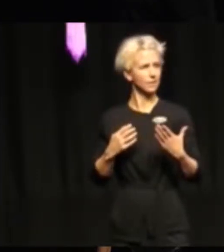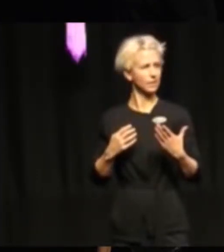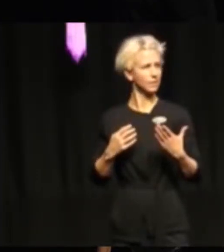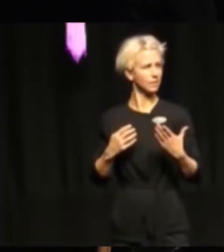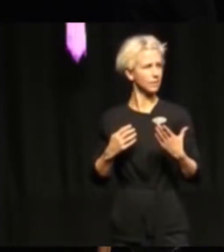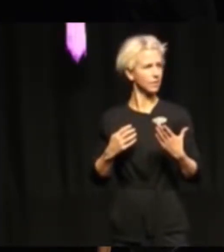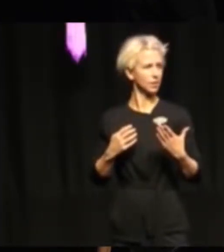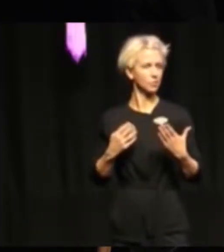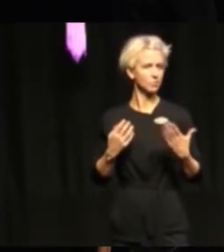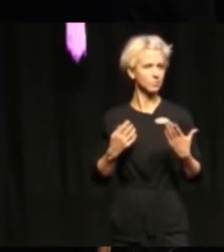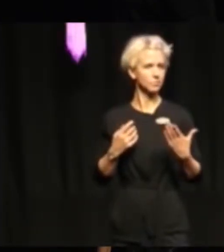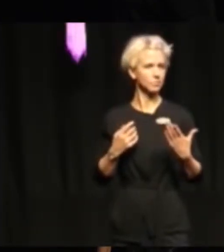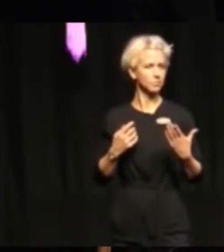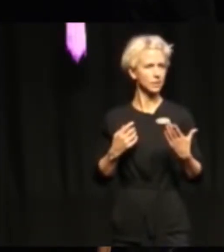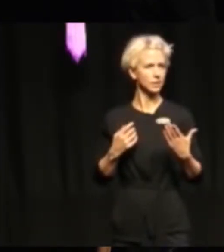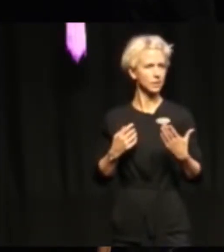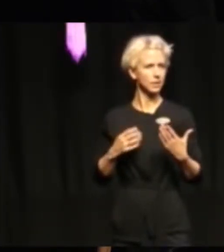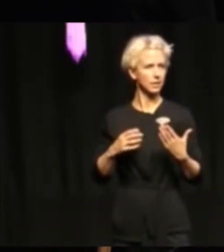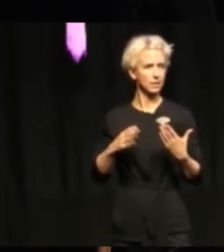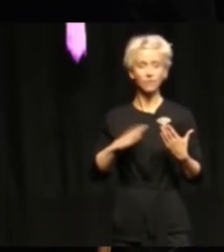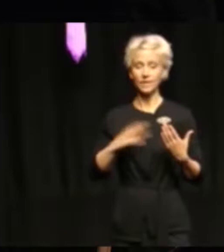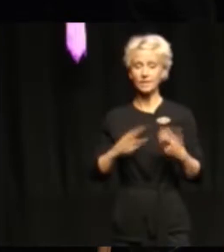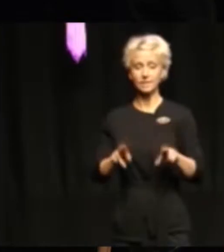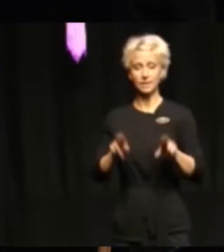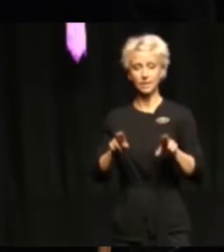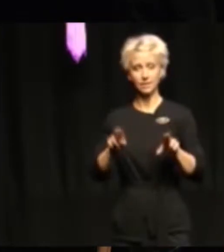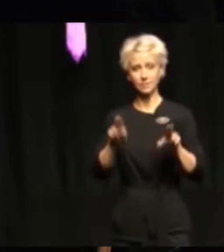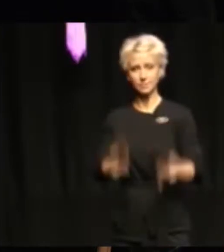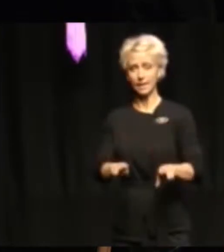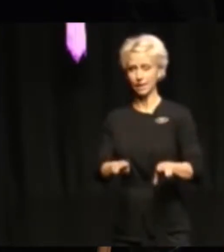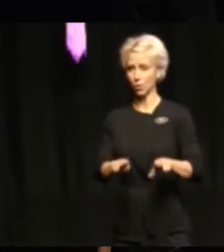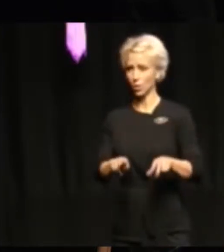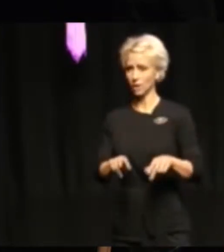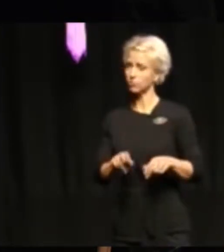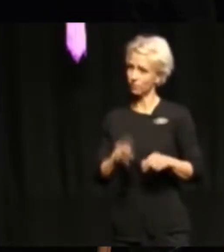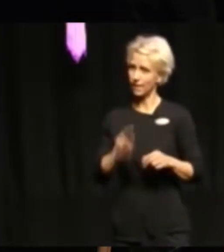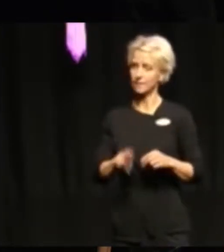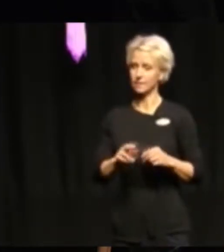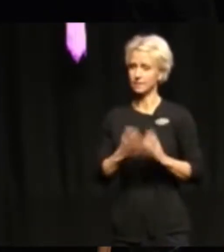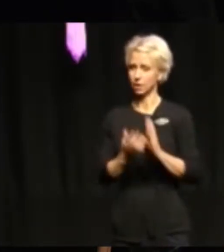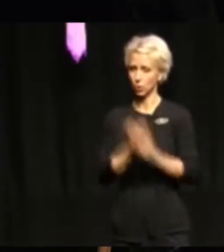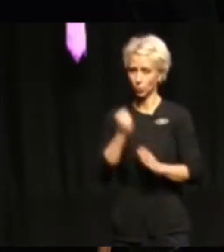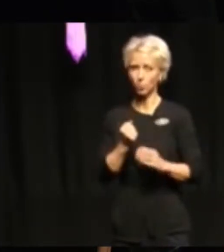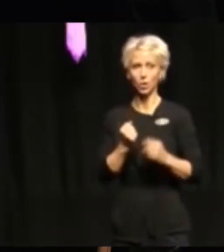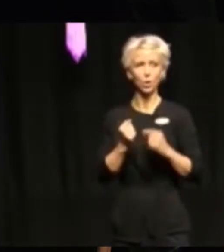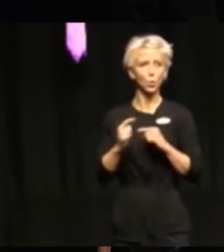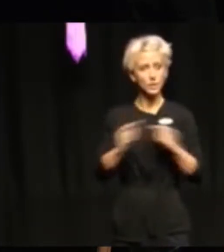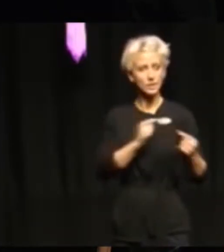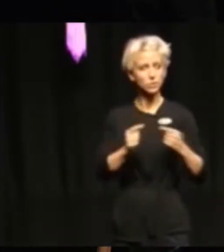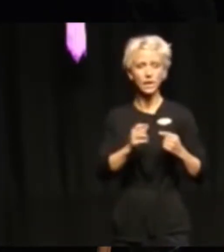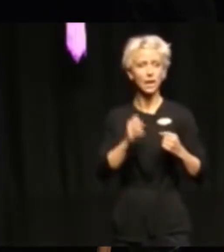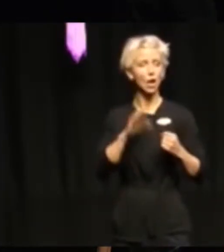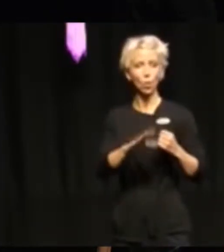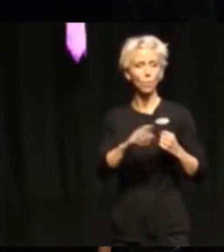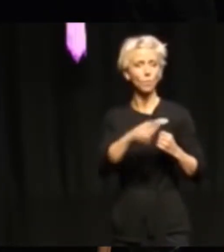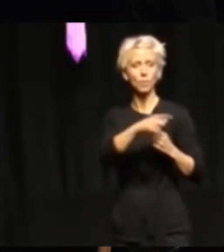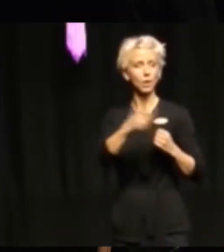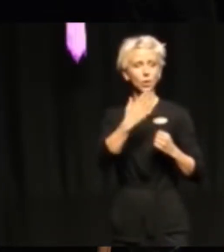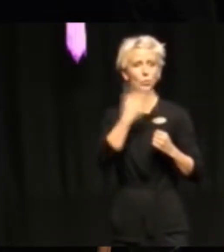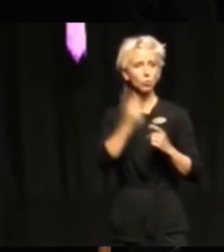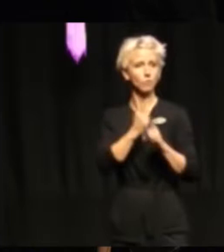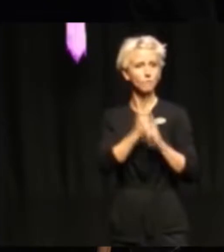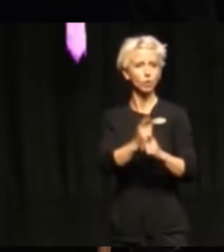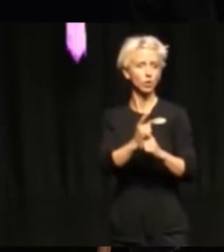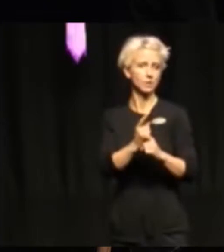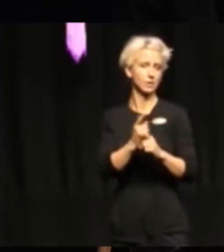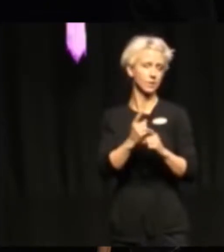sense that, well, you can find courts that actually deal with economic, social, cultural rights, but mainly through perhaps civil and political rights, such as